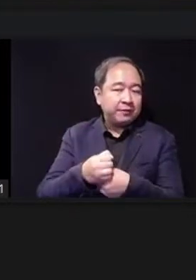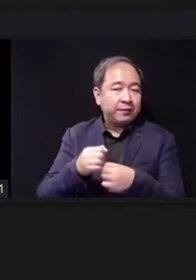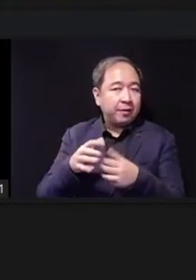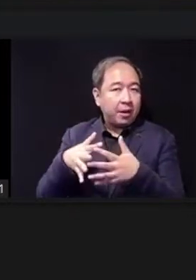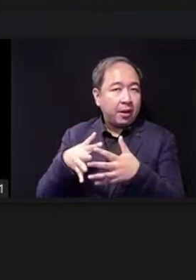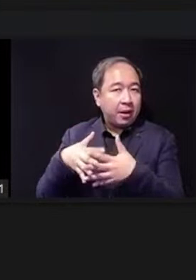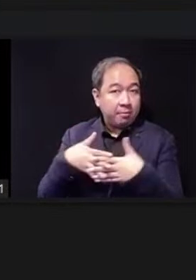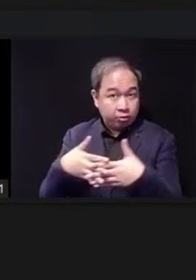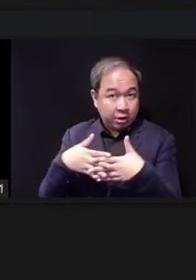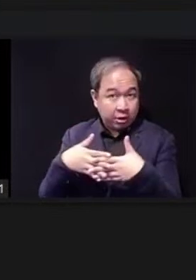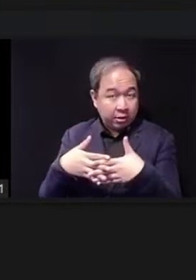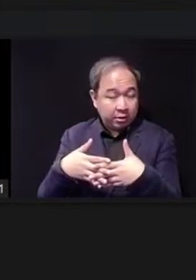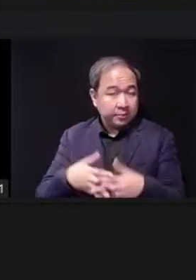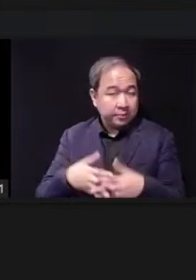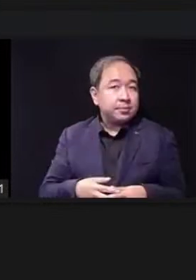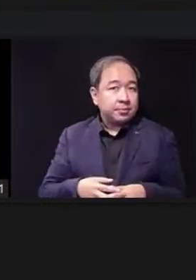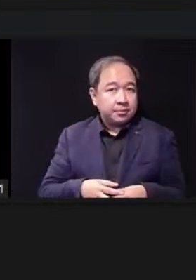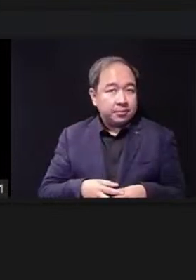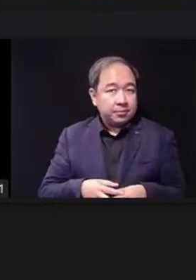States.